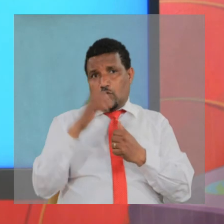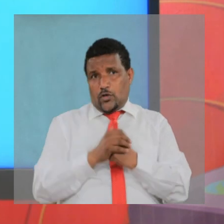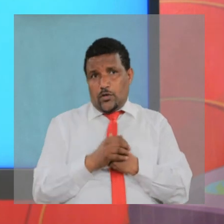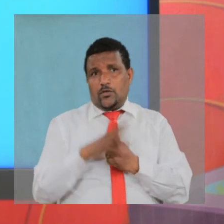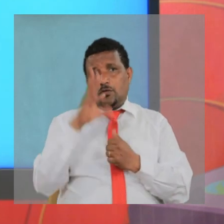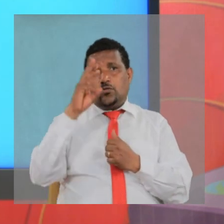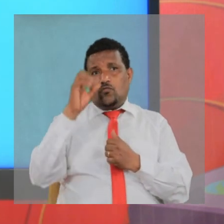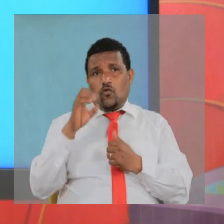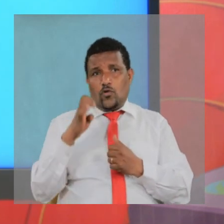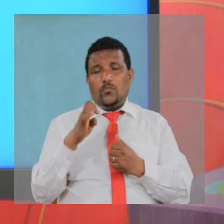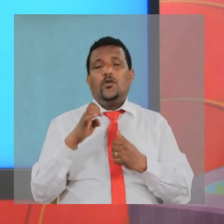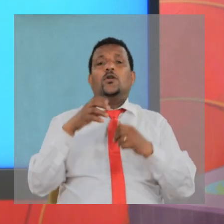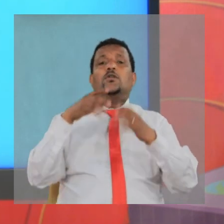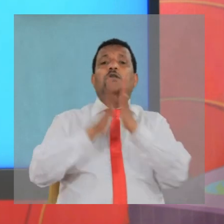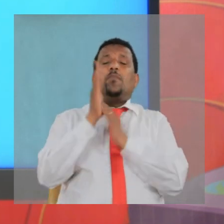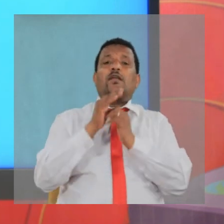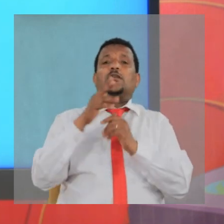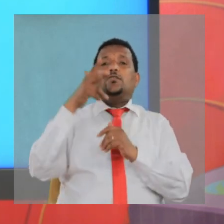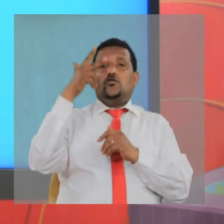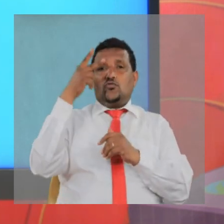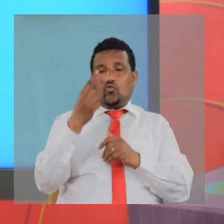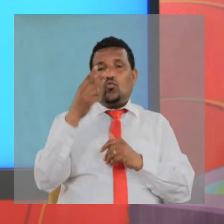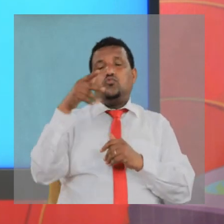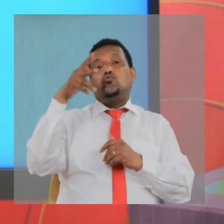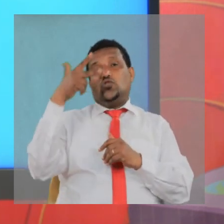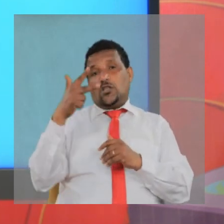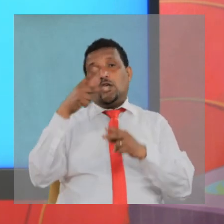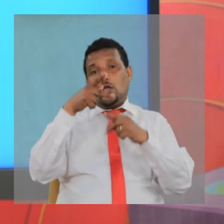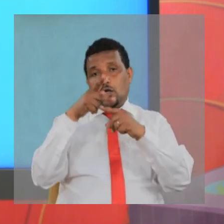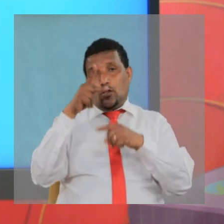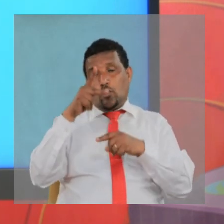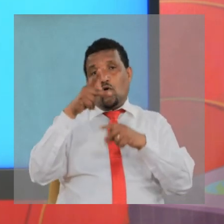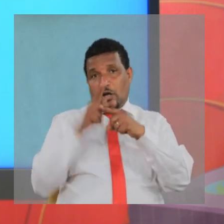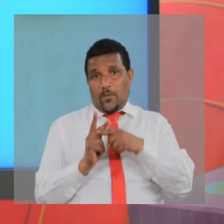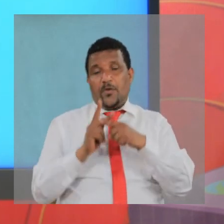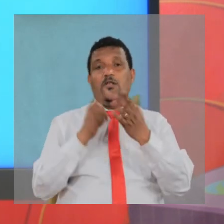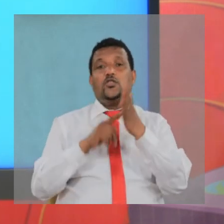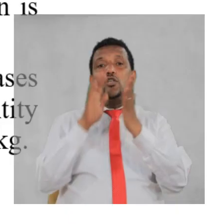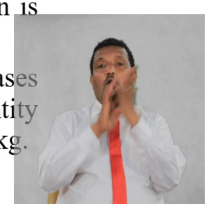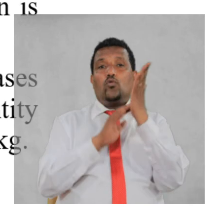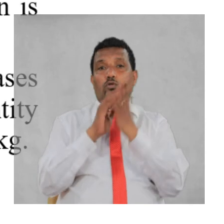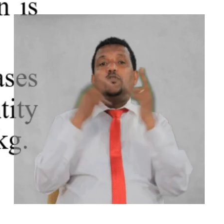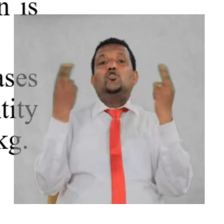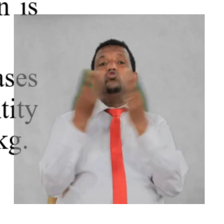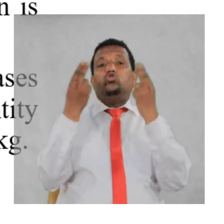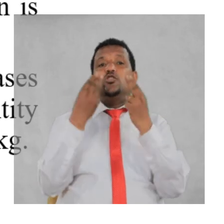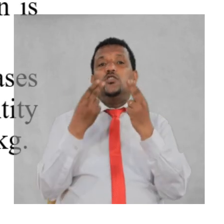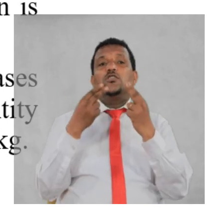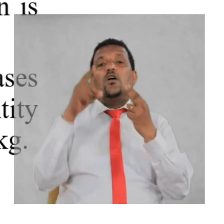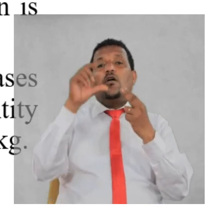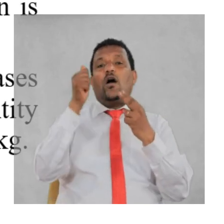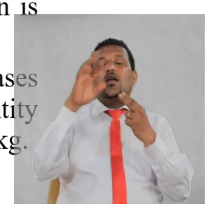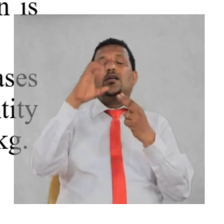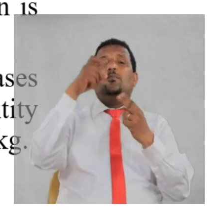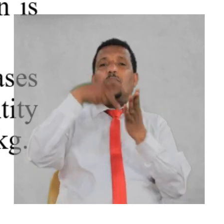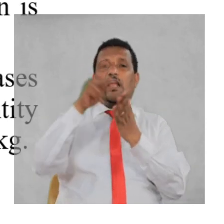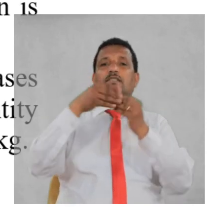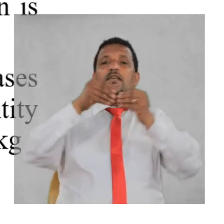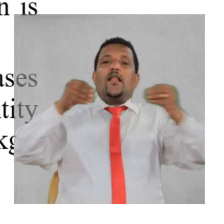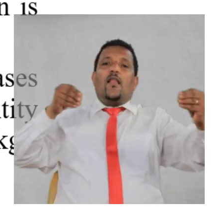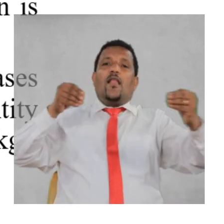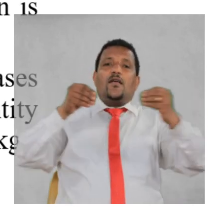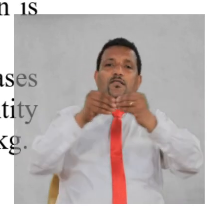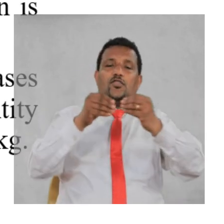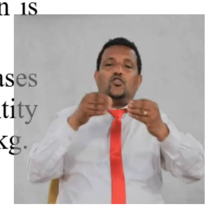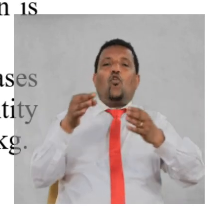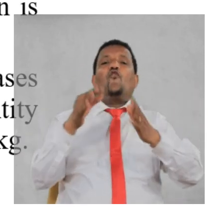2 kg to 3 kg. This is calculated by using the arc price elasticity